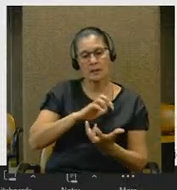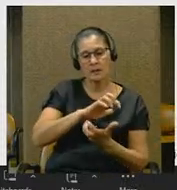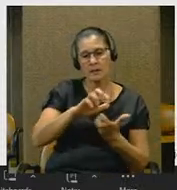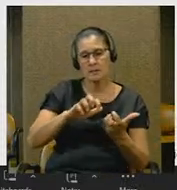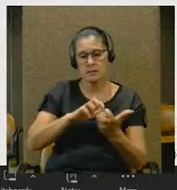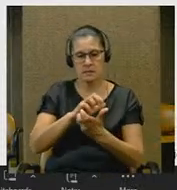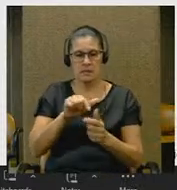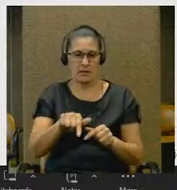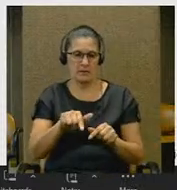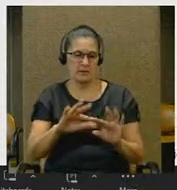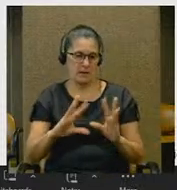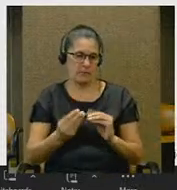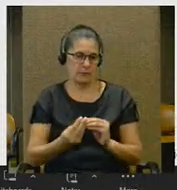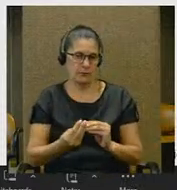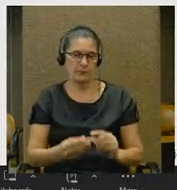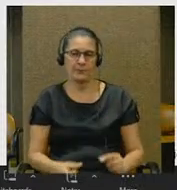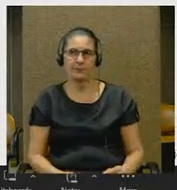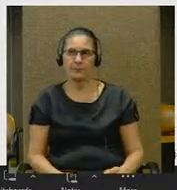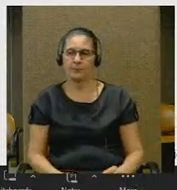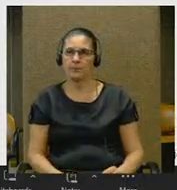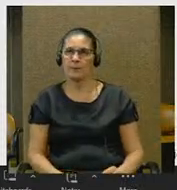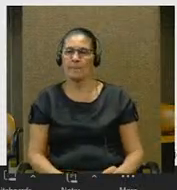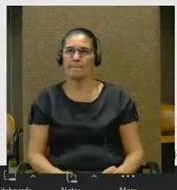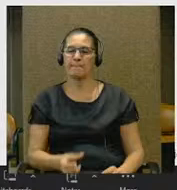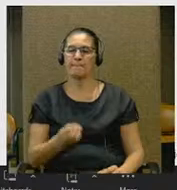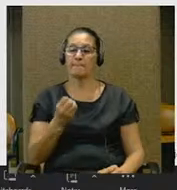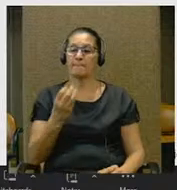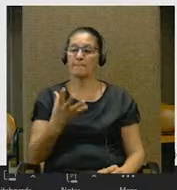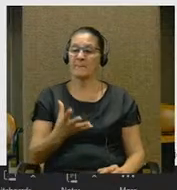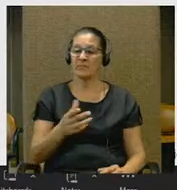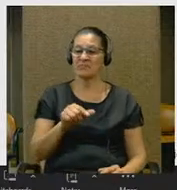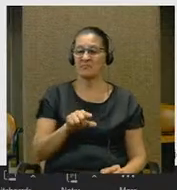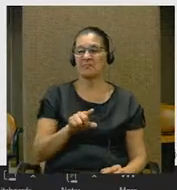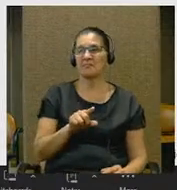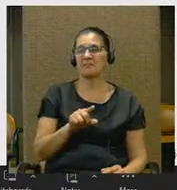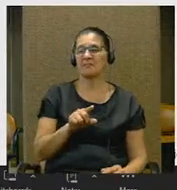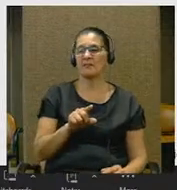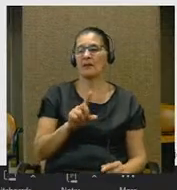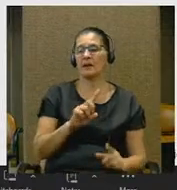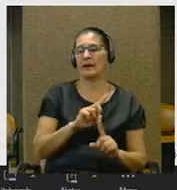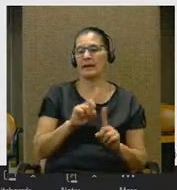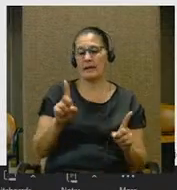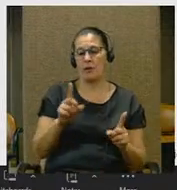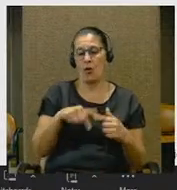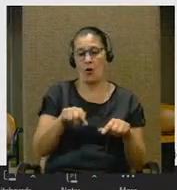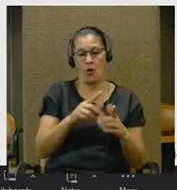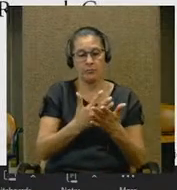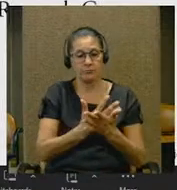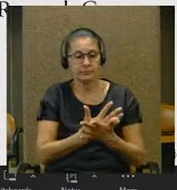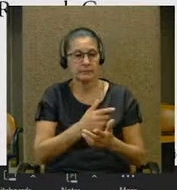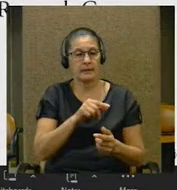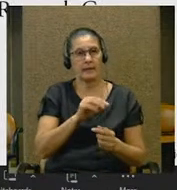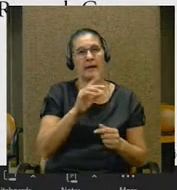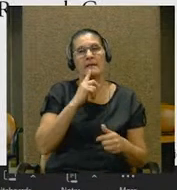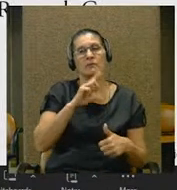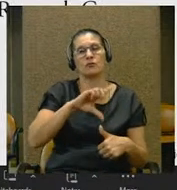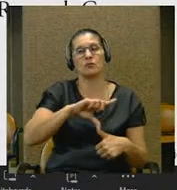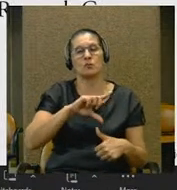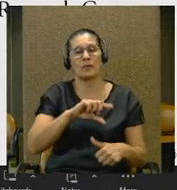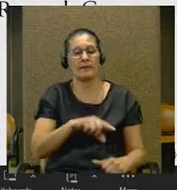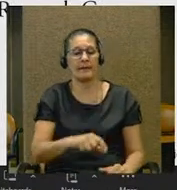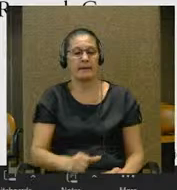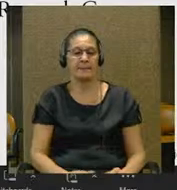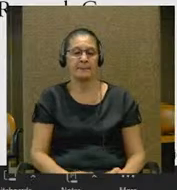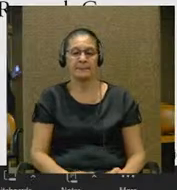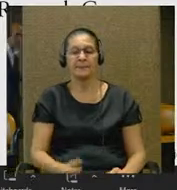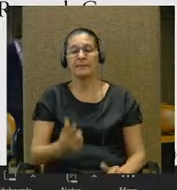those in in South America. But before